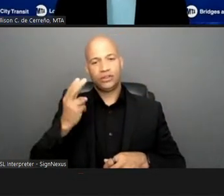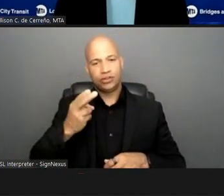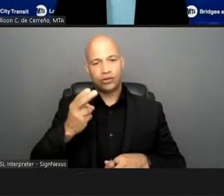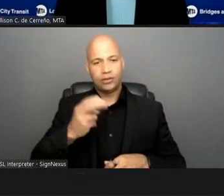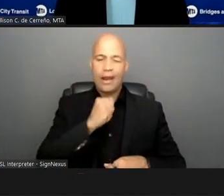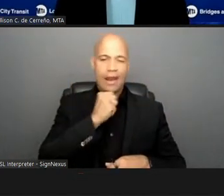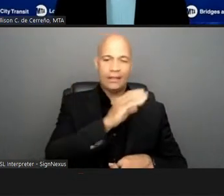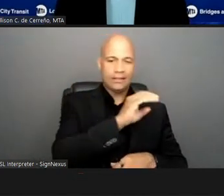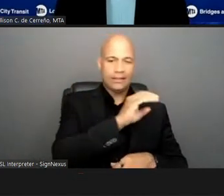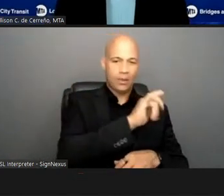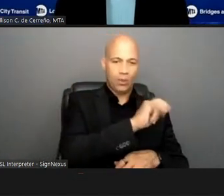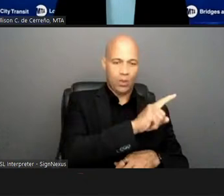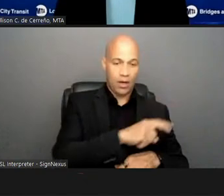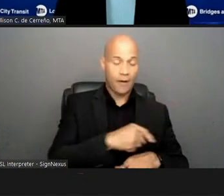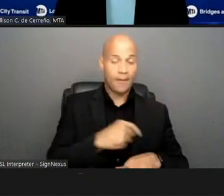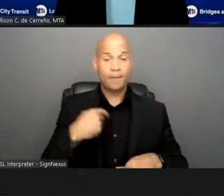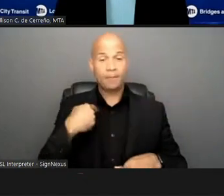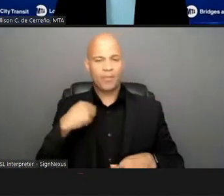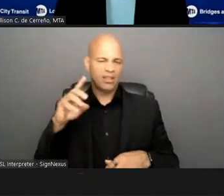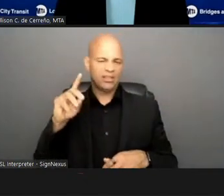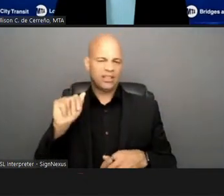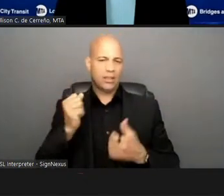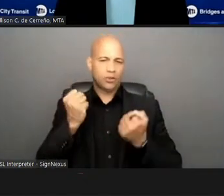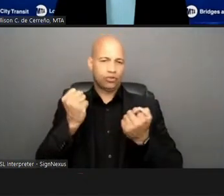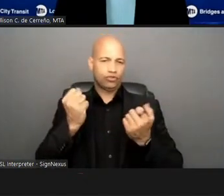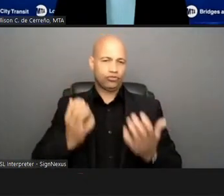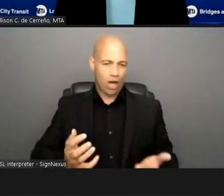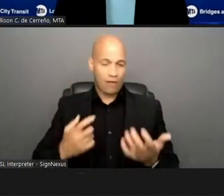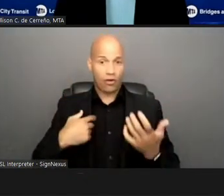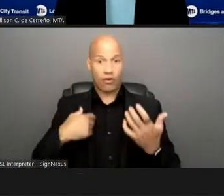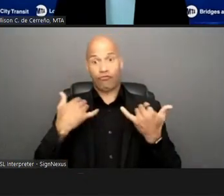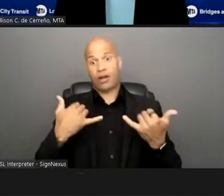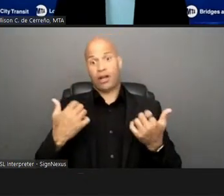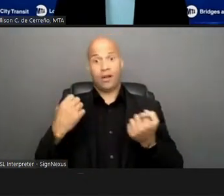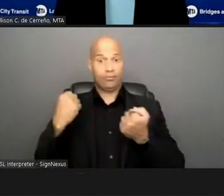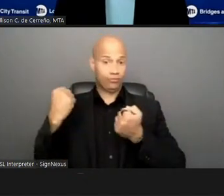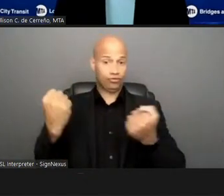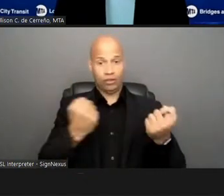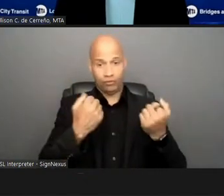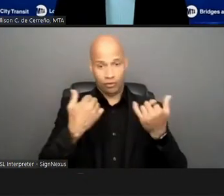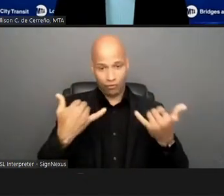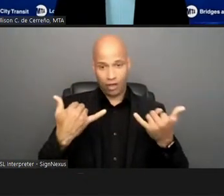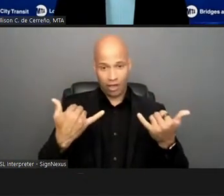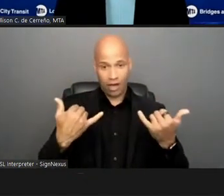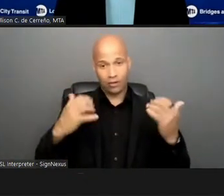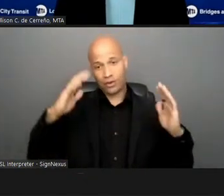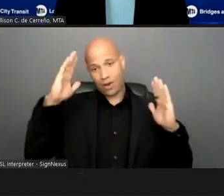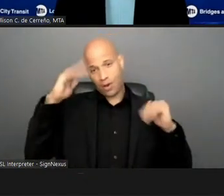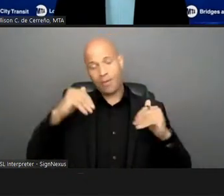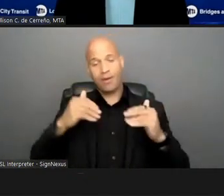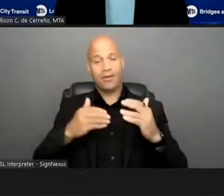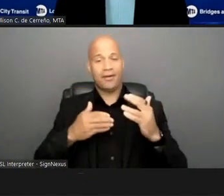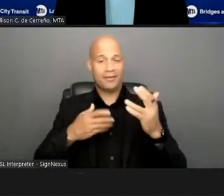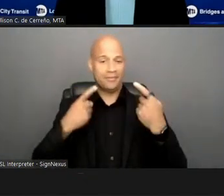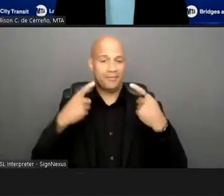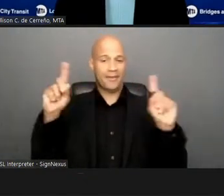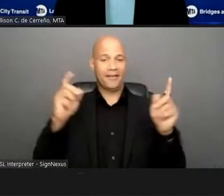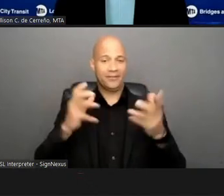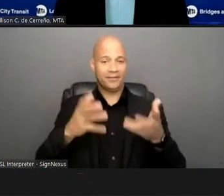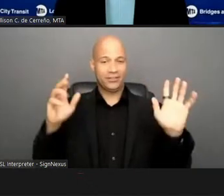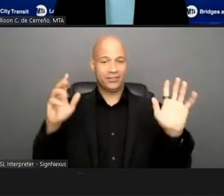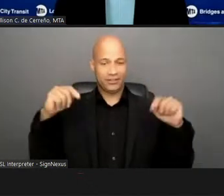I'm a disabled driver I happen to be driving right now um so that I hope I can get through this uh